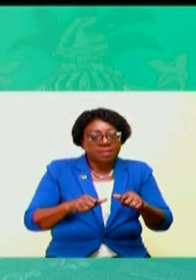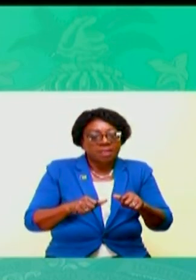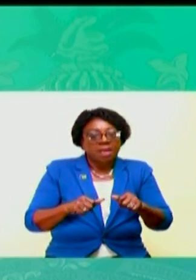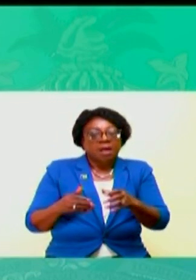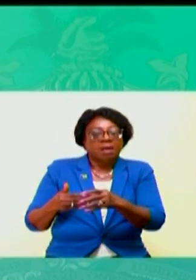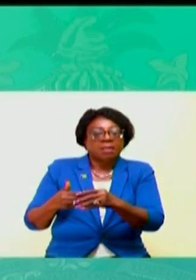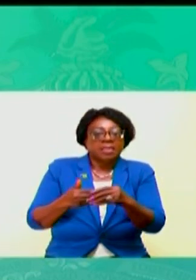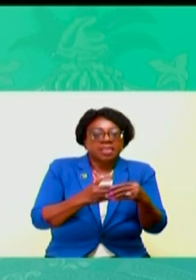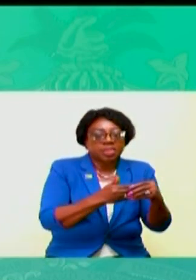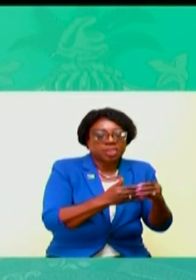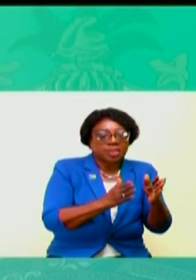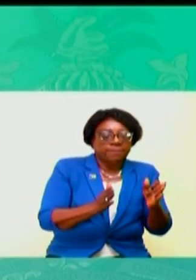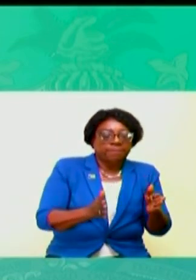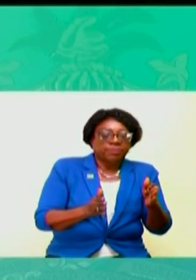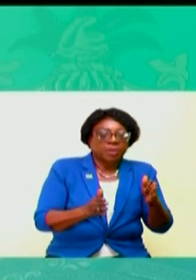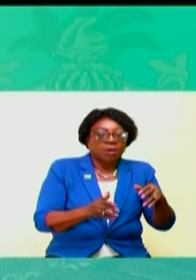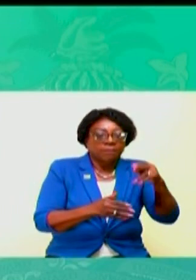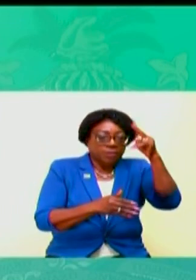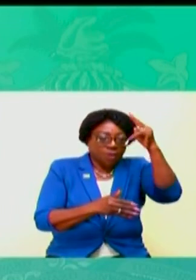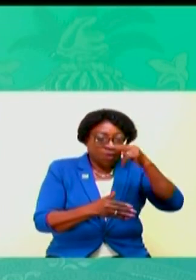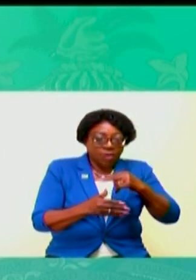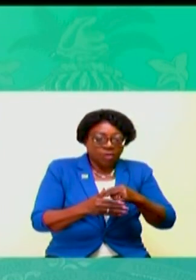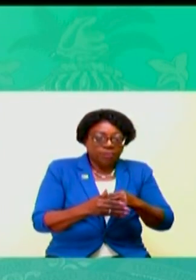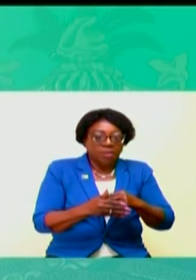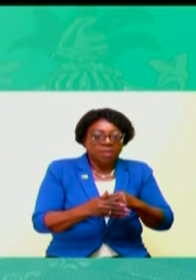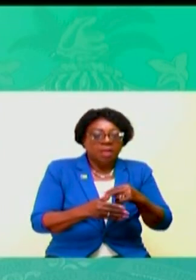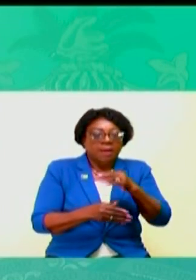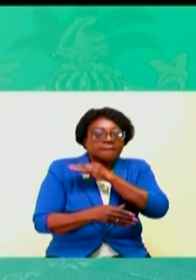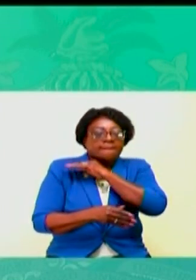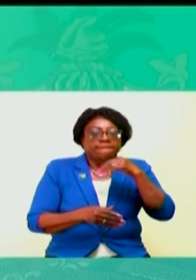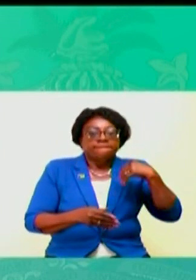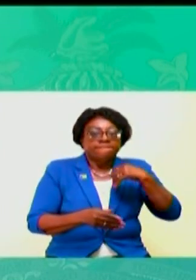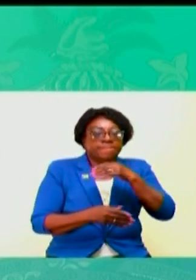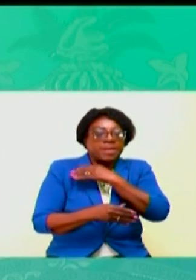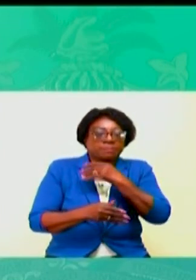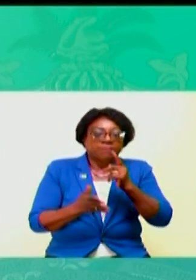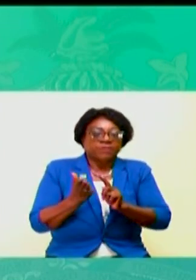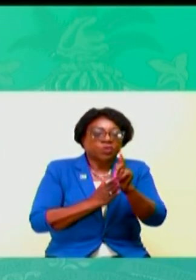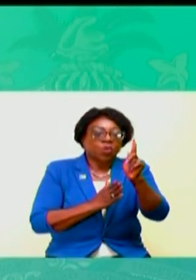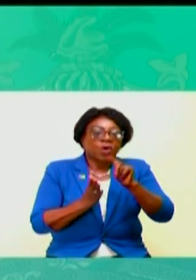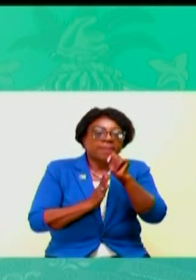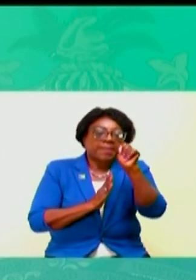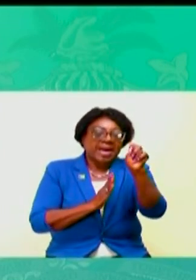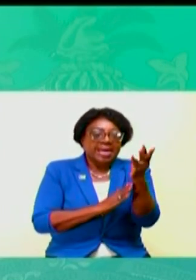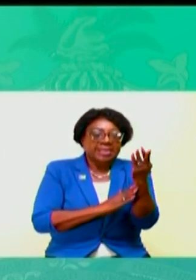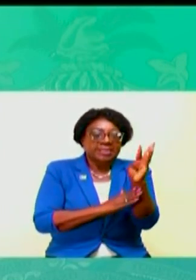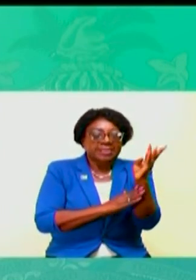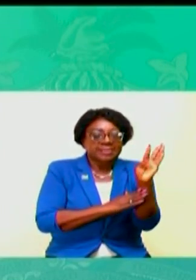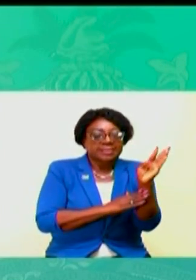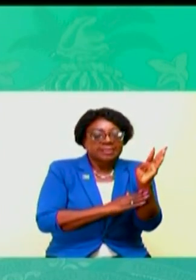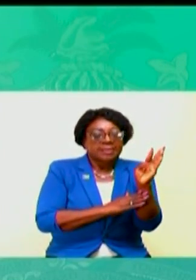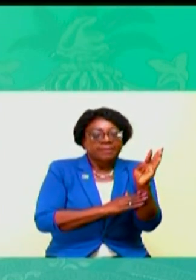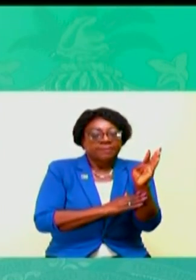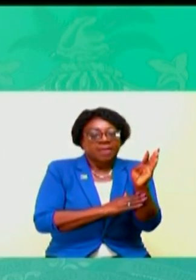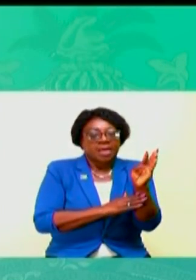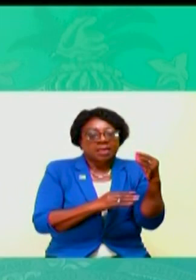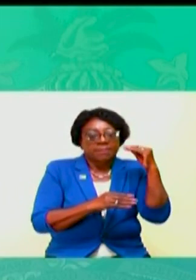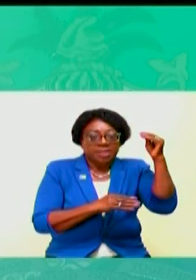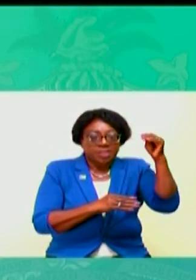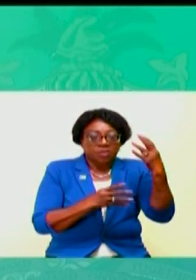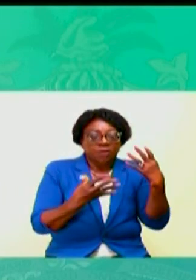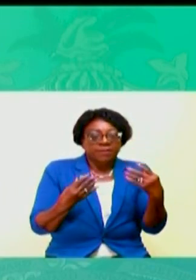leadership of the Honorable Member for Tall Pines and the Minister of Health, the construction of the